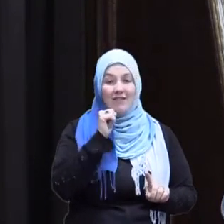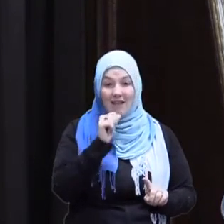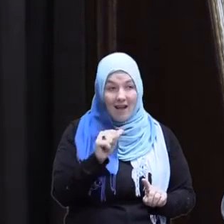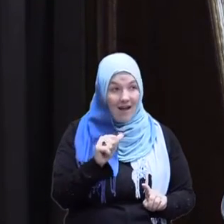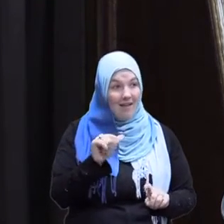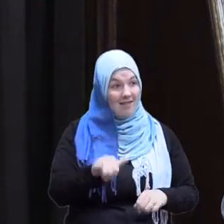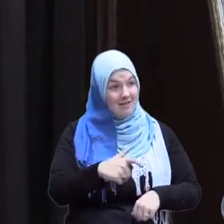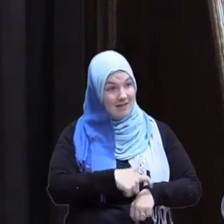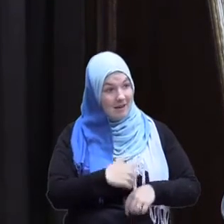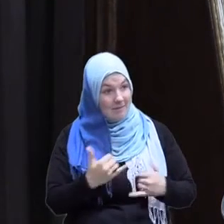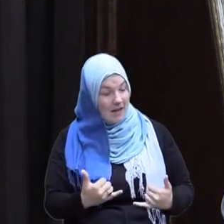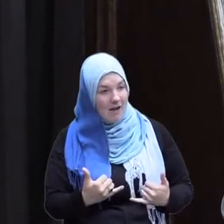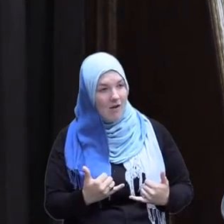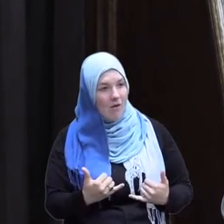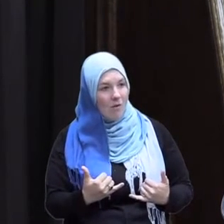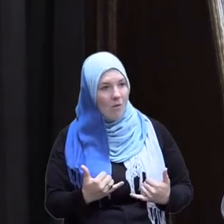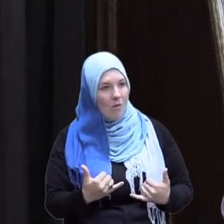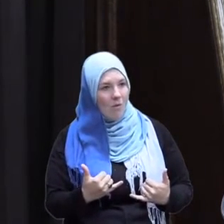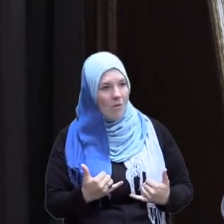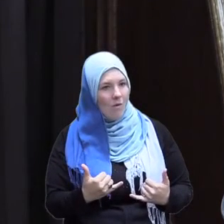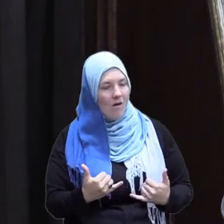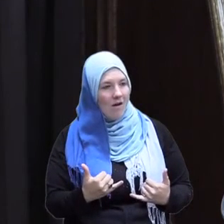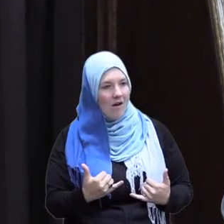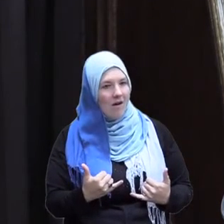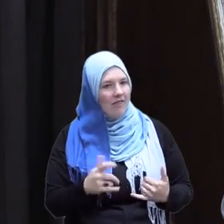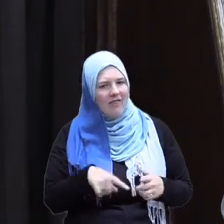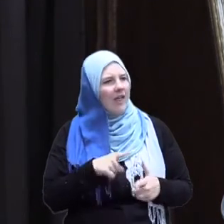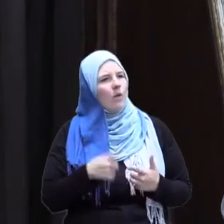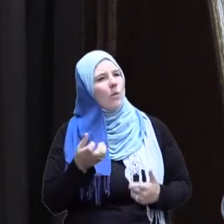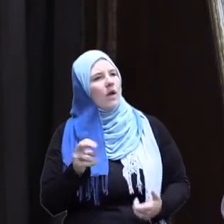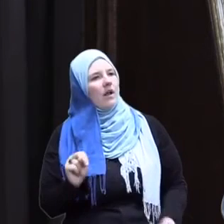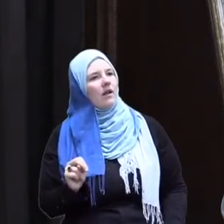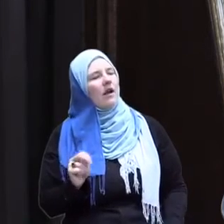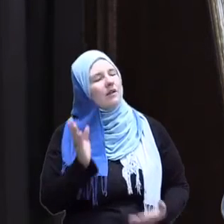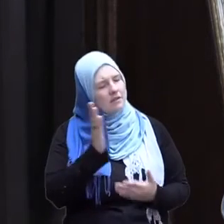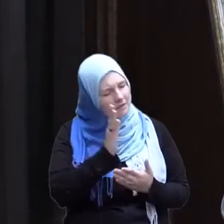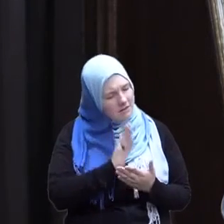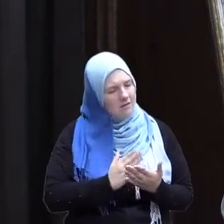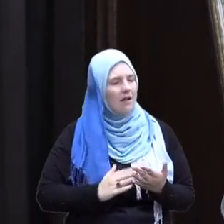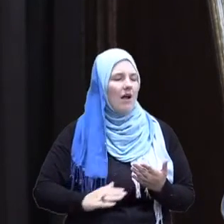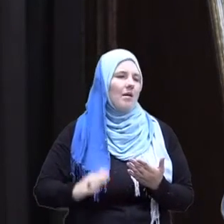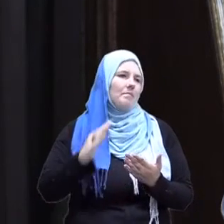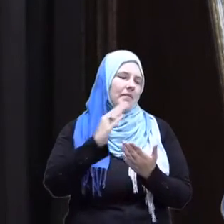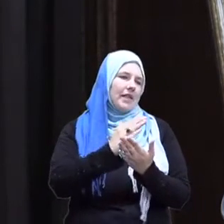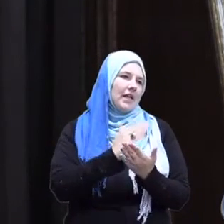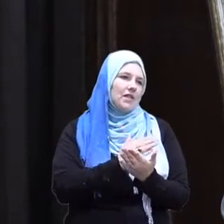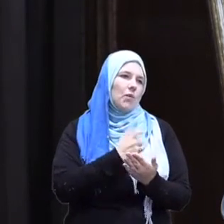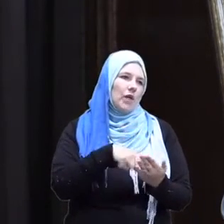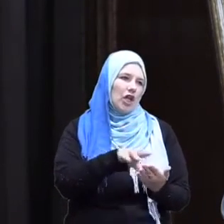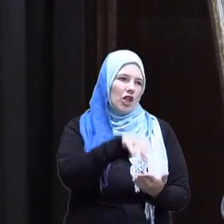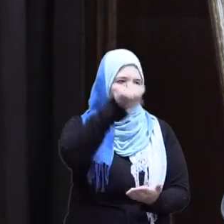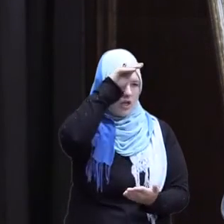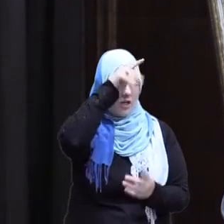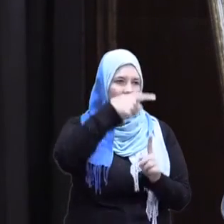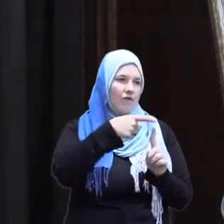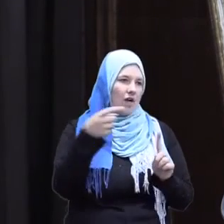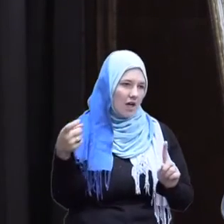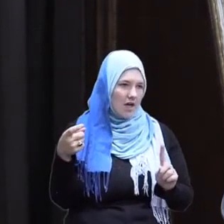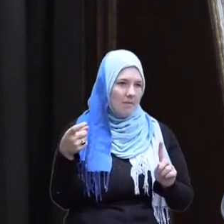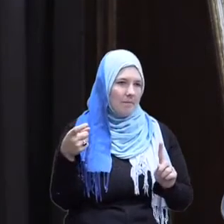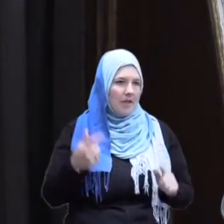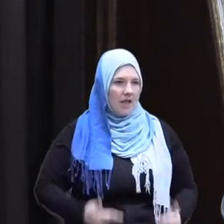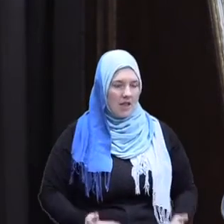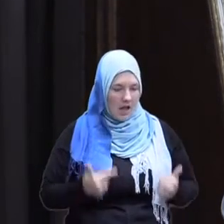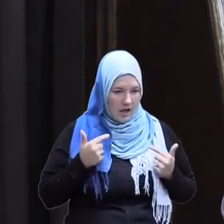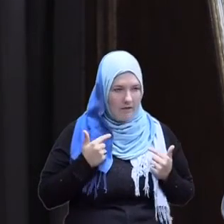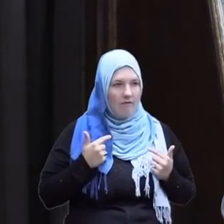Ramadan? So, this is some of the lessons that we learn from the